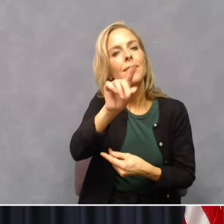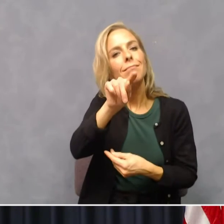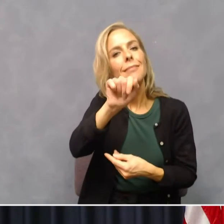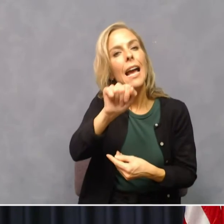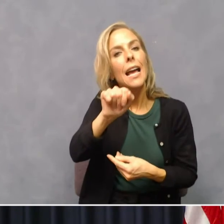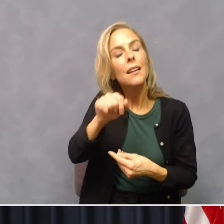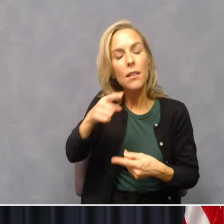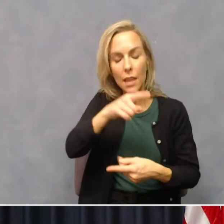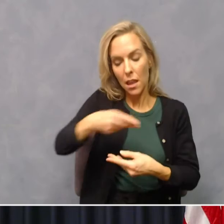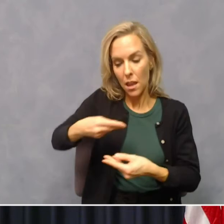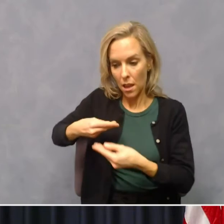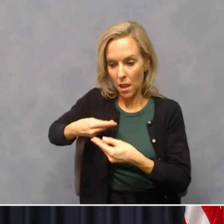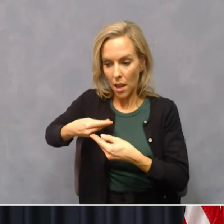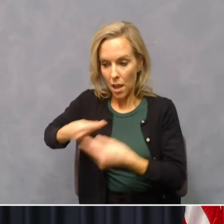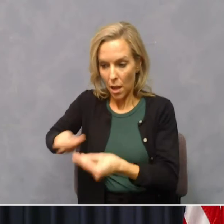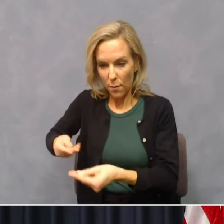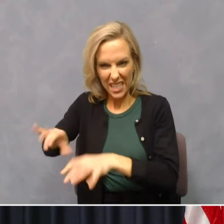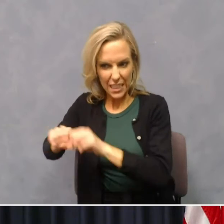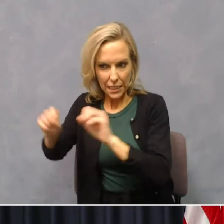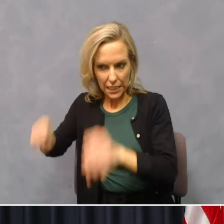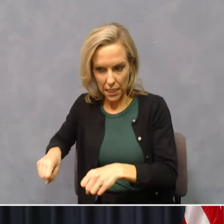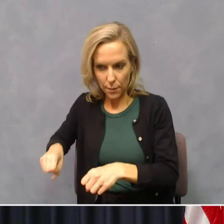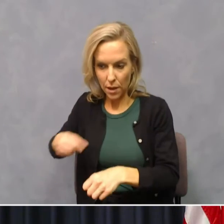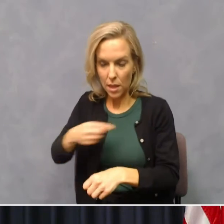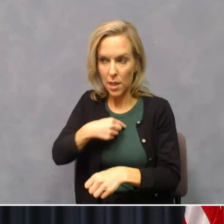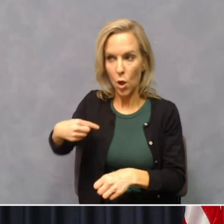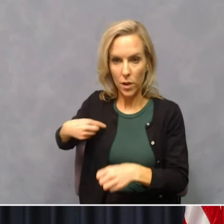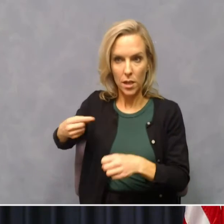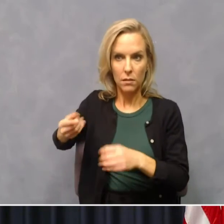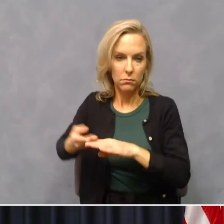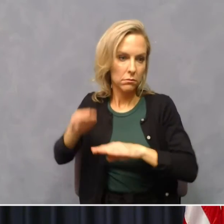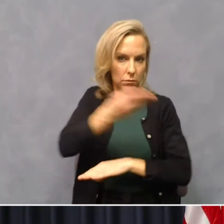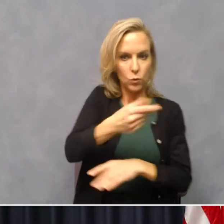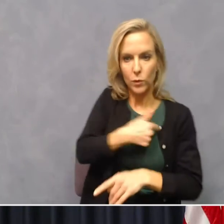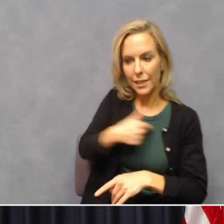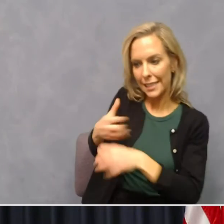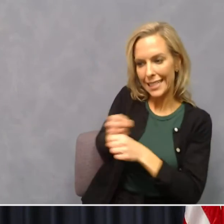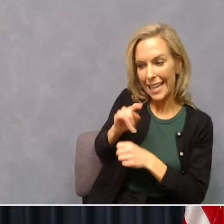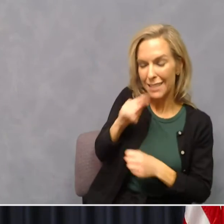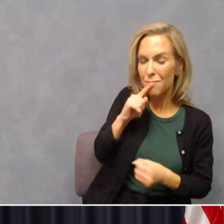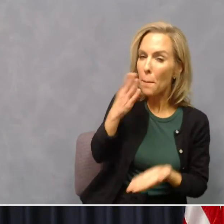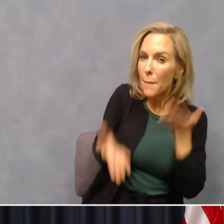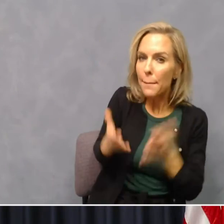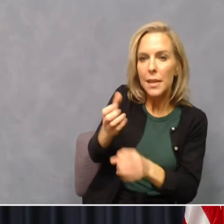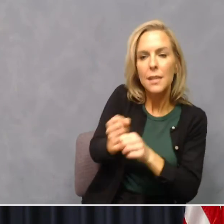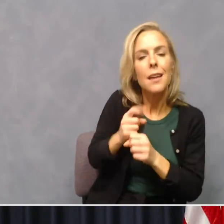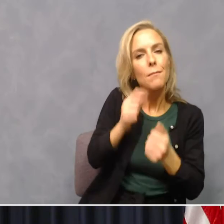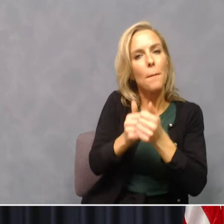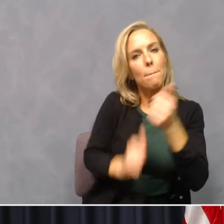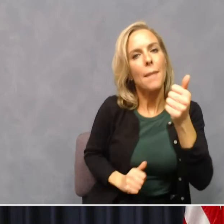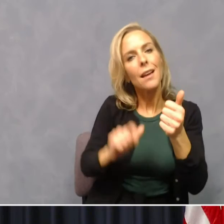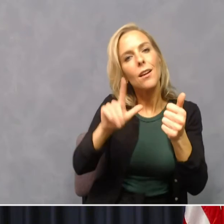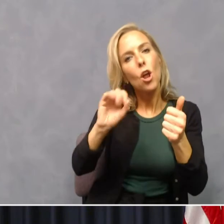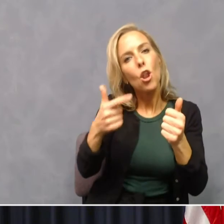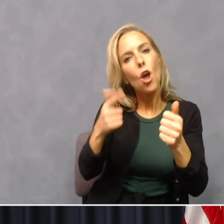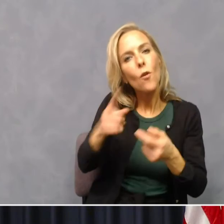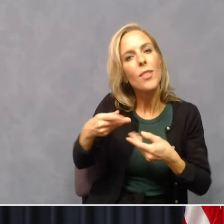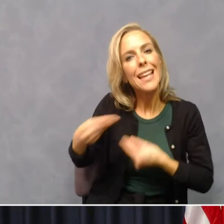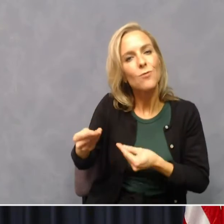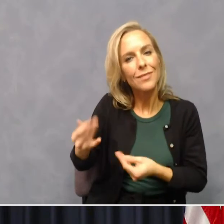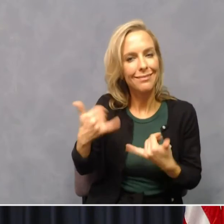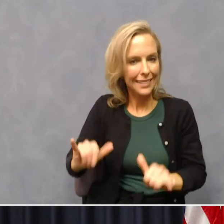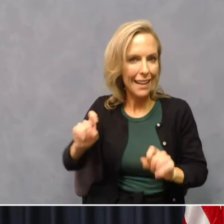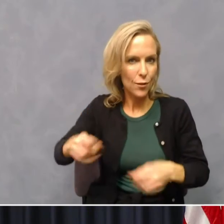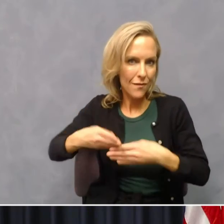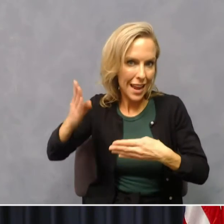and the federal government. So there may be a backlog of some entries that still have to be done because they